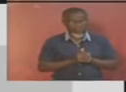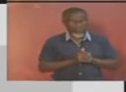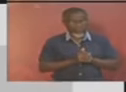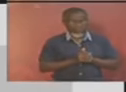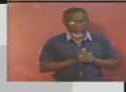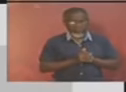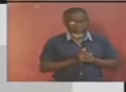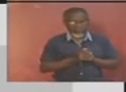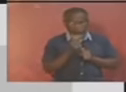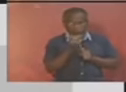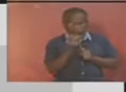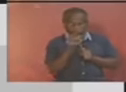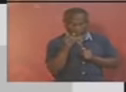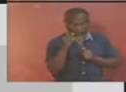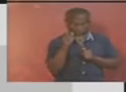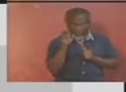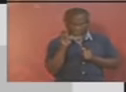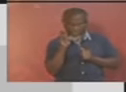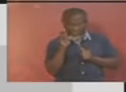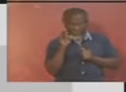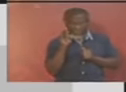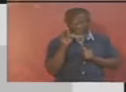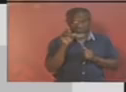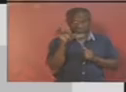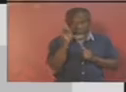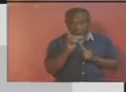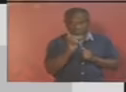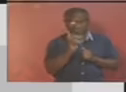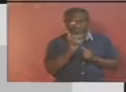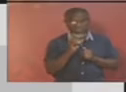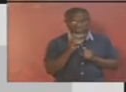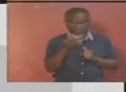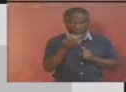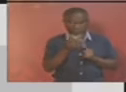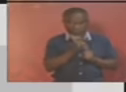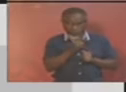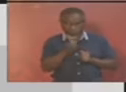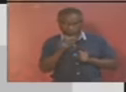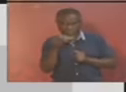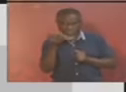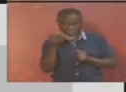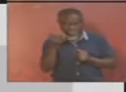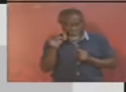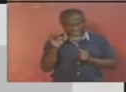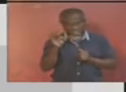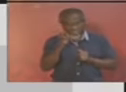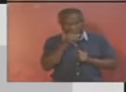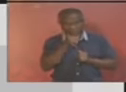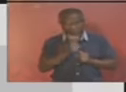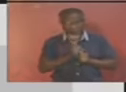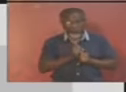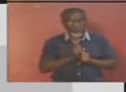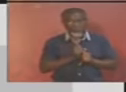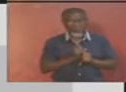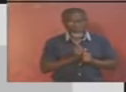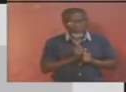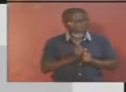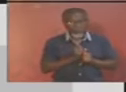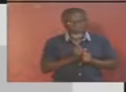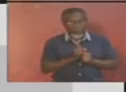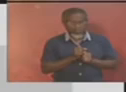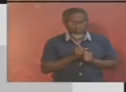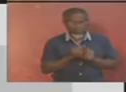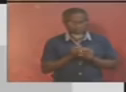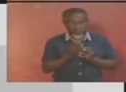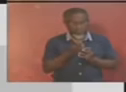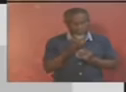12.78% of those 0 to 19 years of age. In terms of our largest cohort, has been throughout the pandemic between 20 and 59,